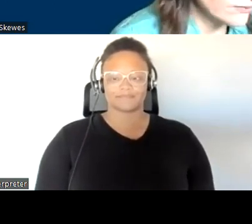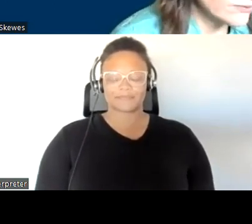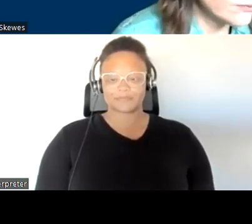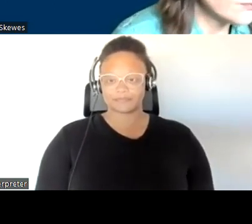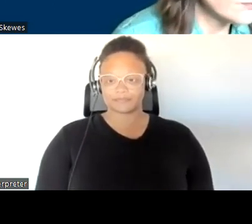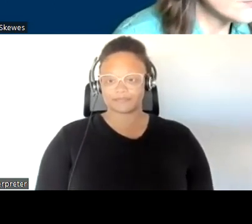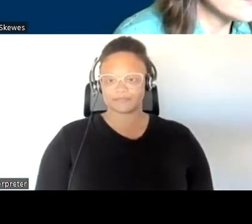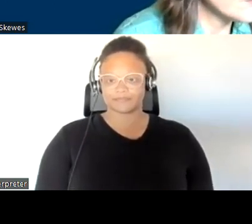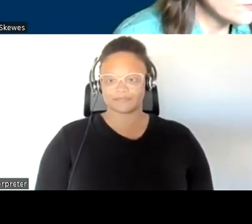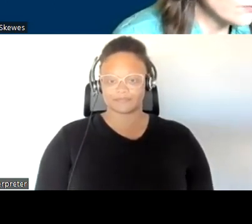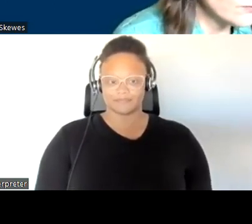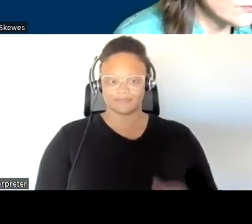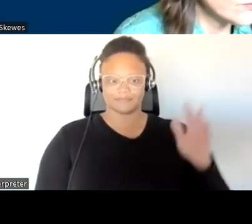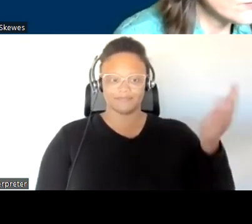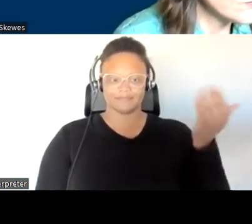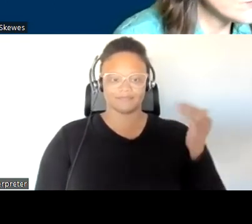Thank you.